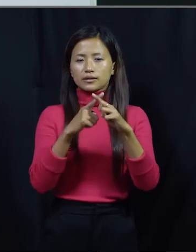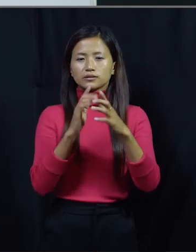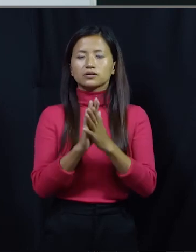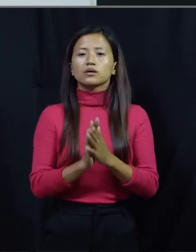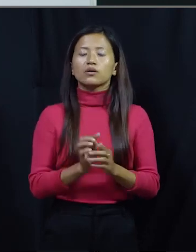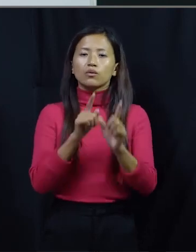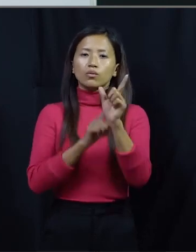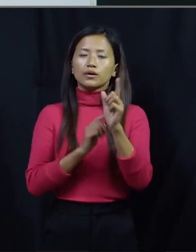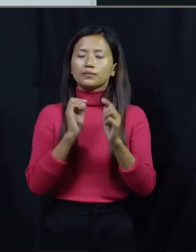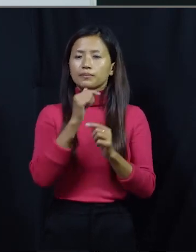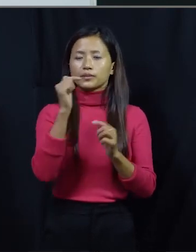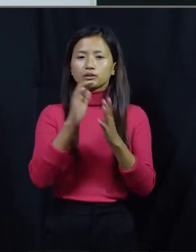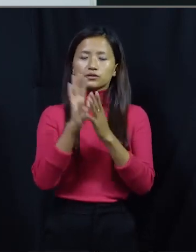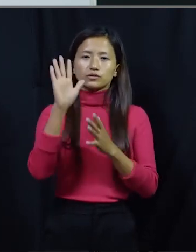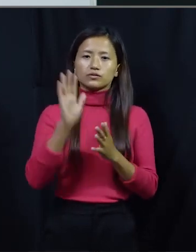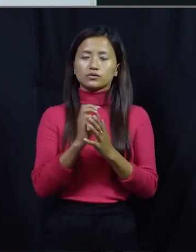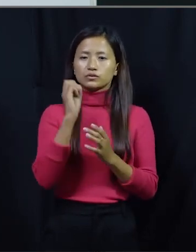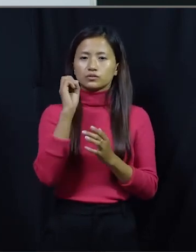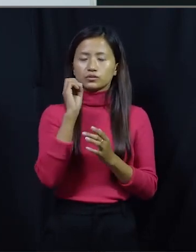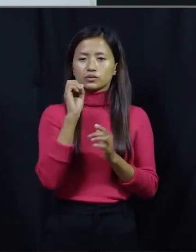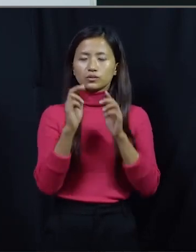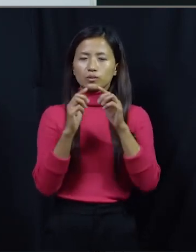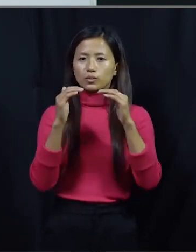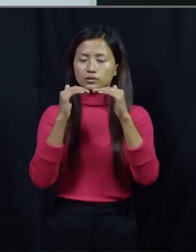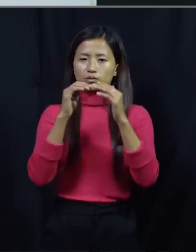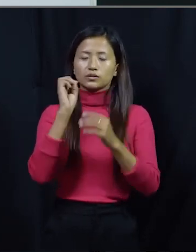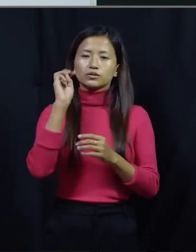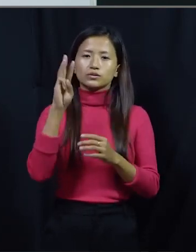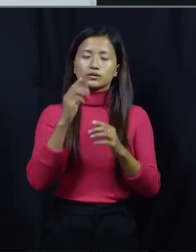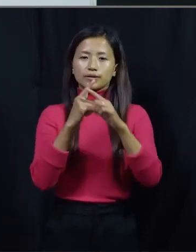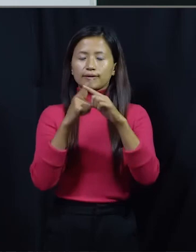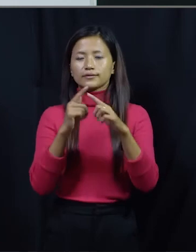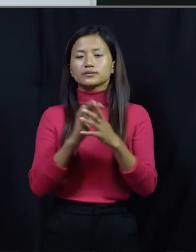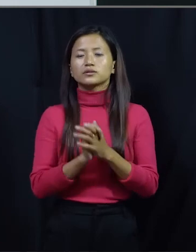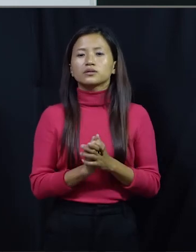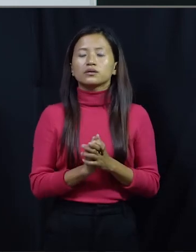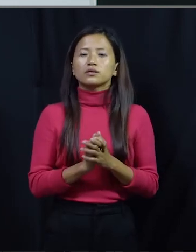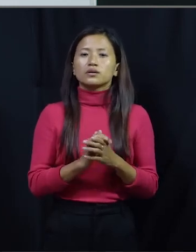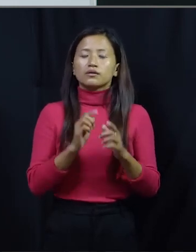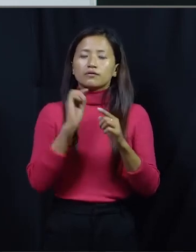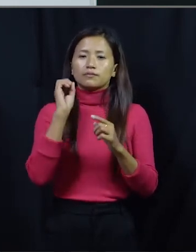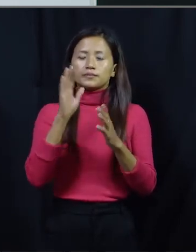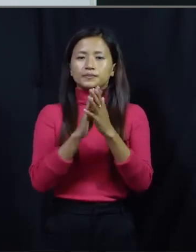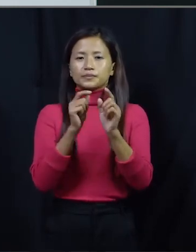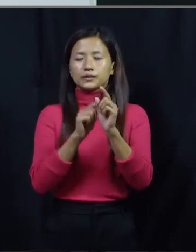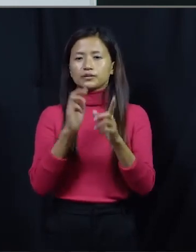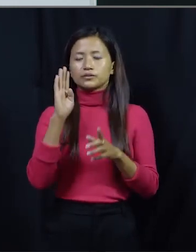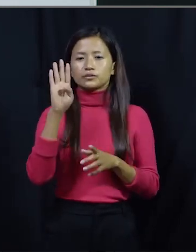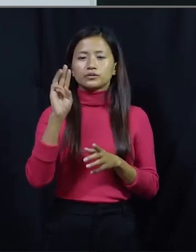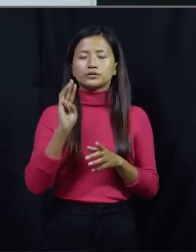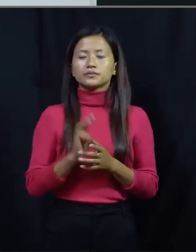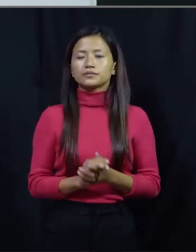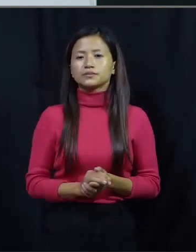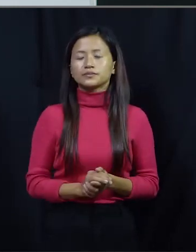minus 5 equal to 3x and x equal to y minus 5 by 3. All right.